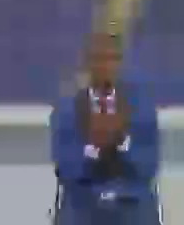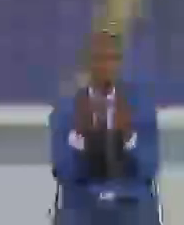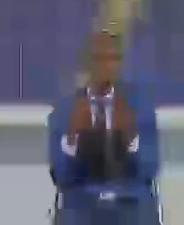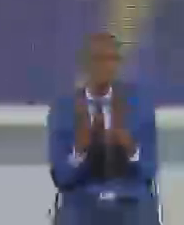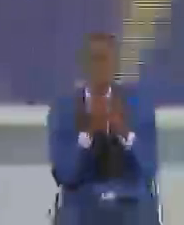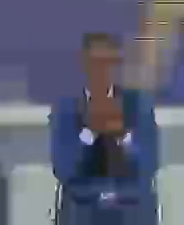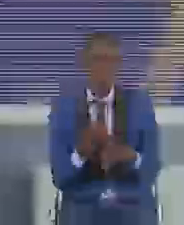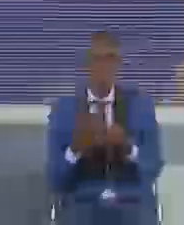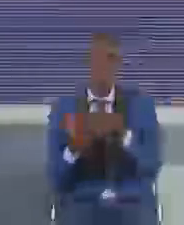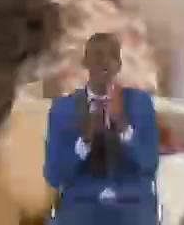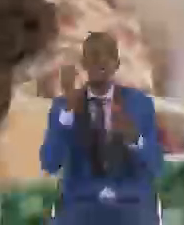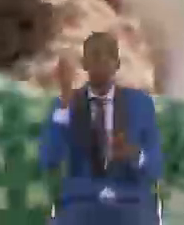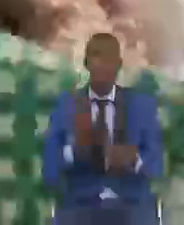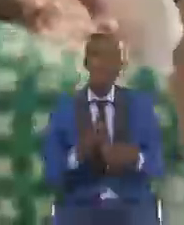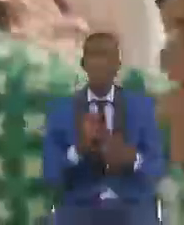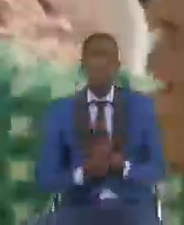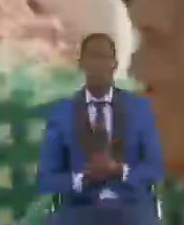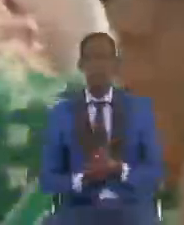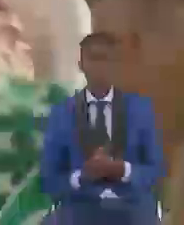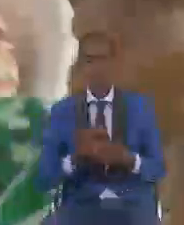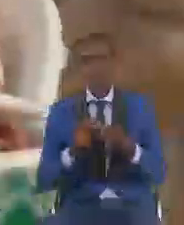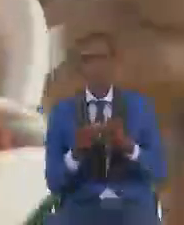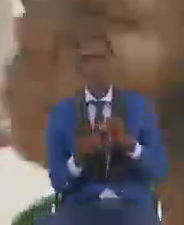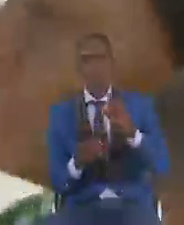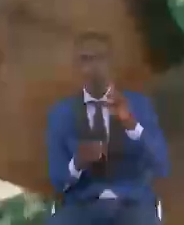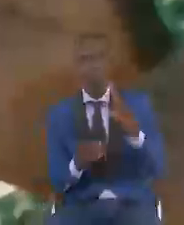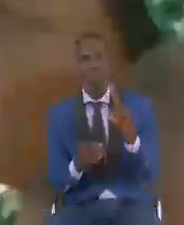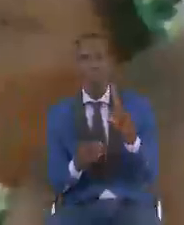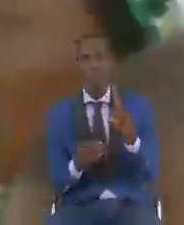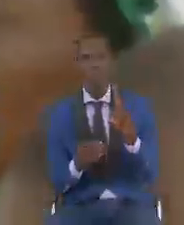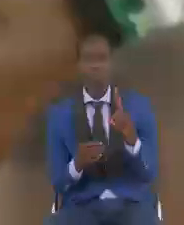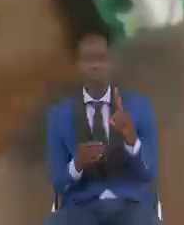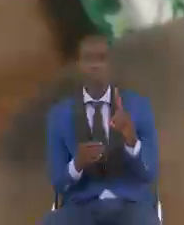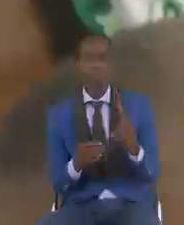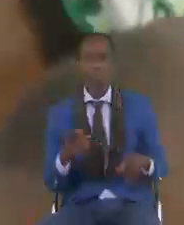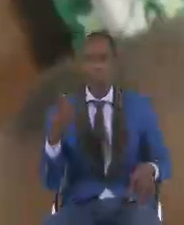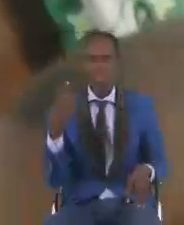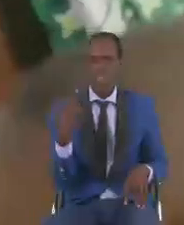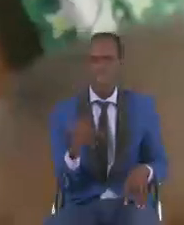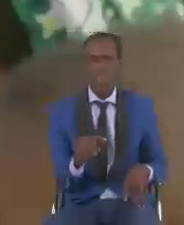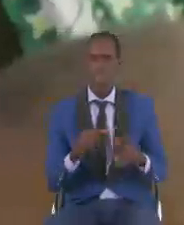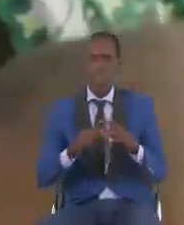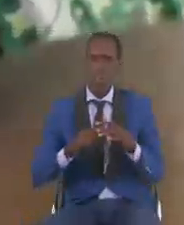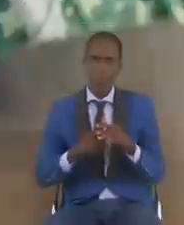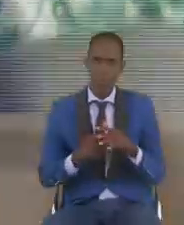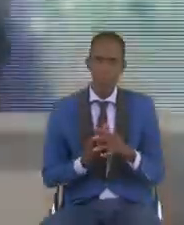in Jesus' name. Number one, the source of